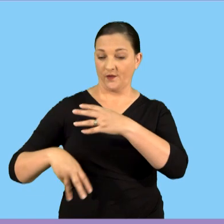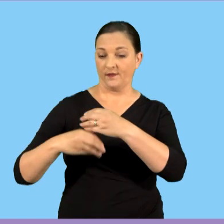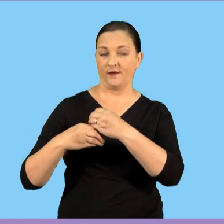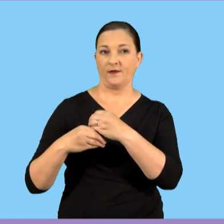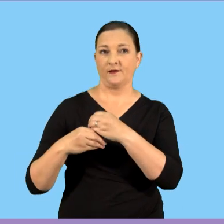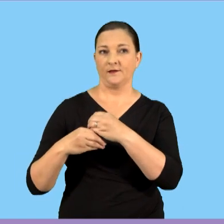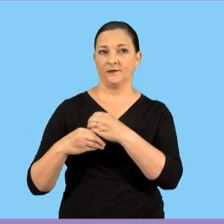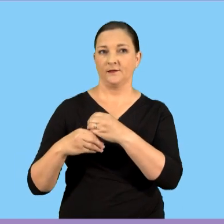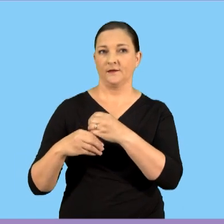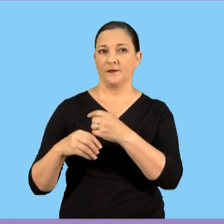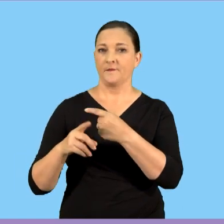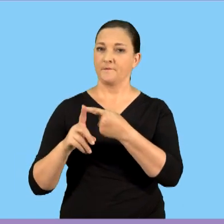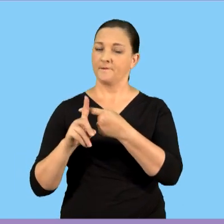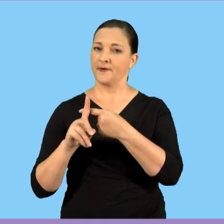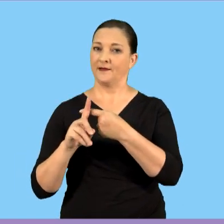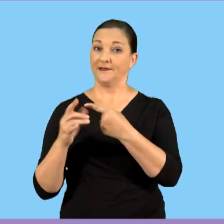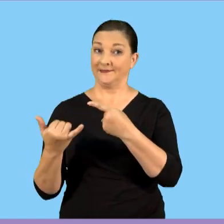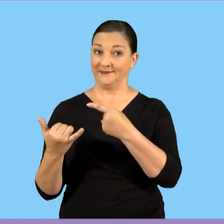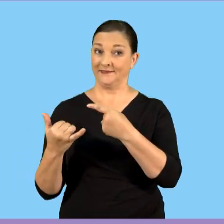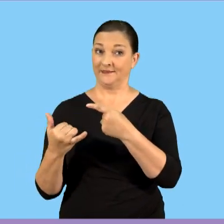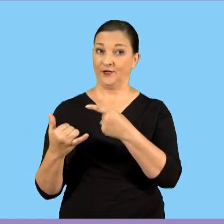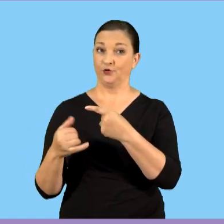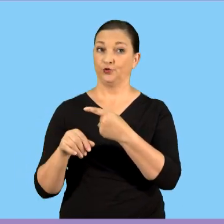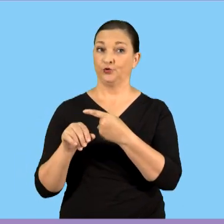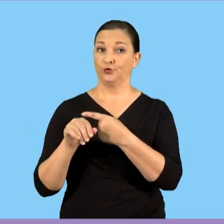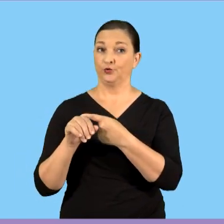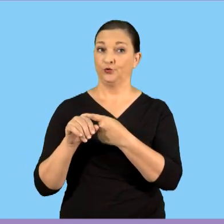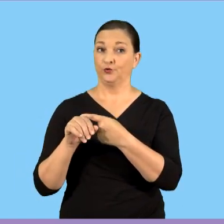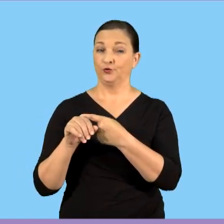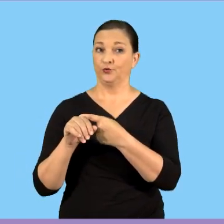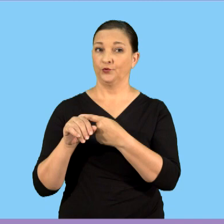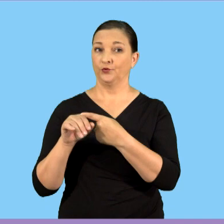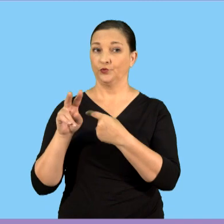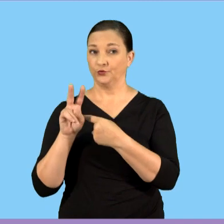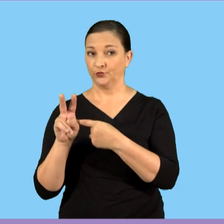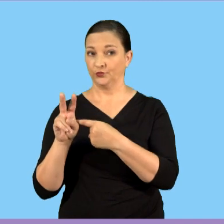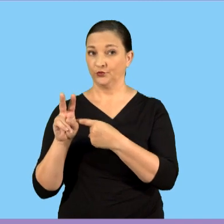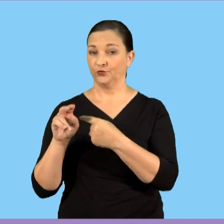are adding, and in those brackets there, I am going to now say negative